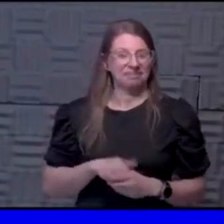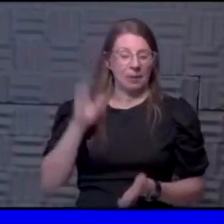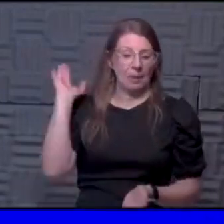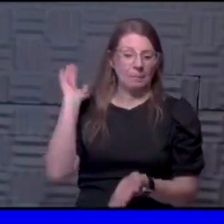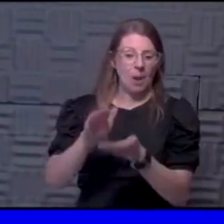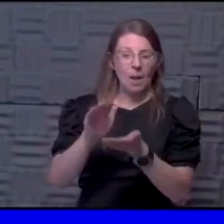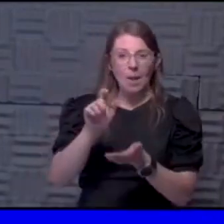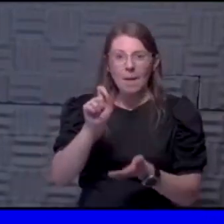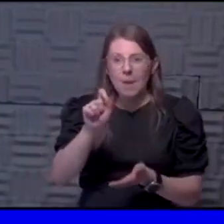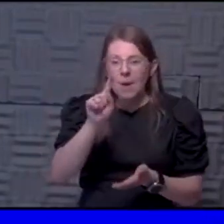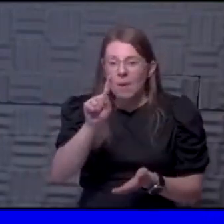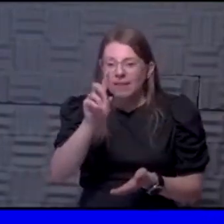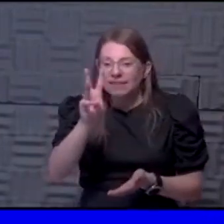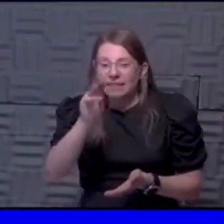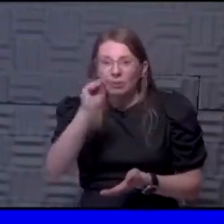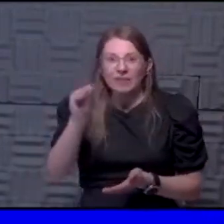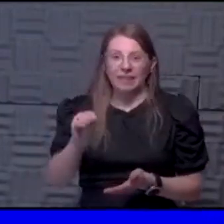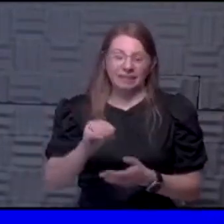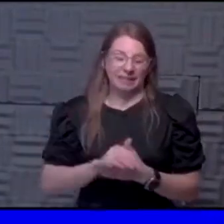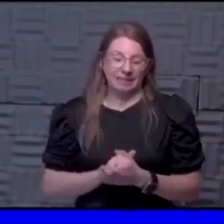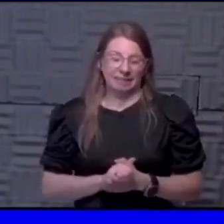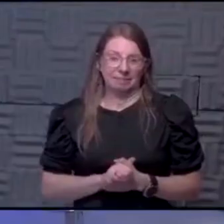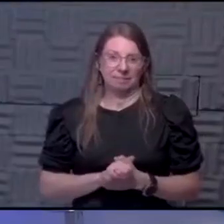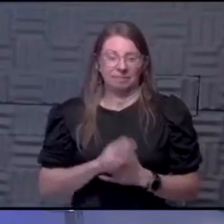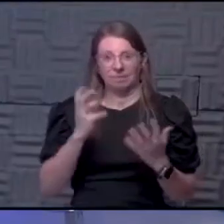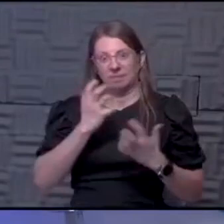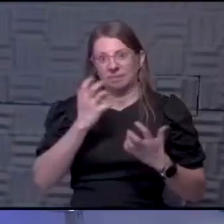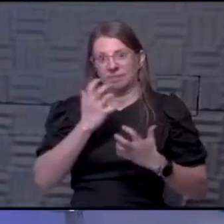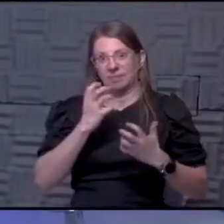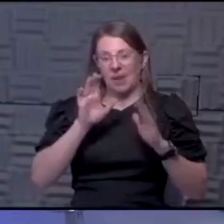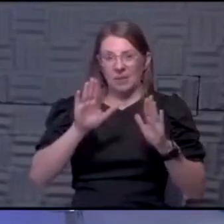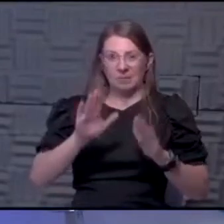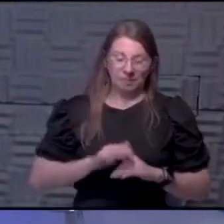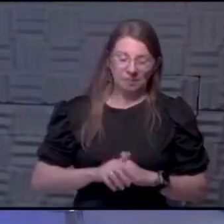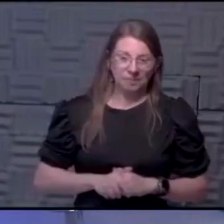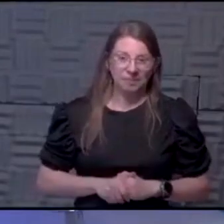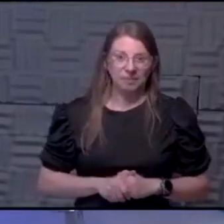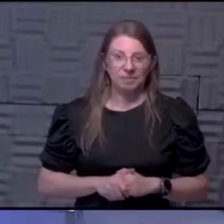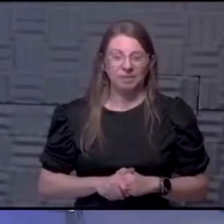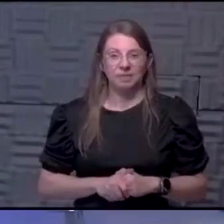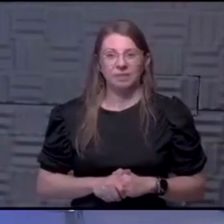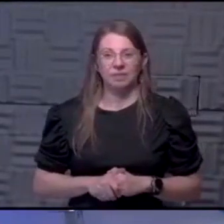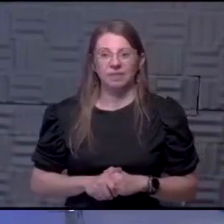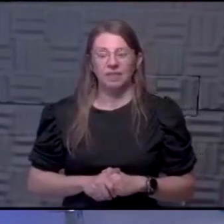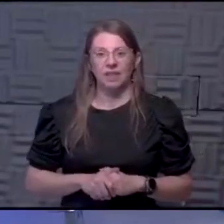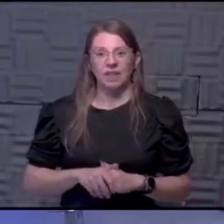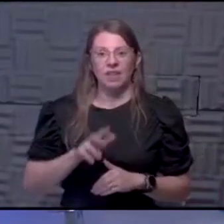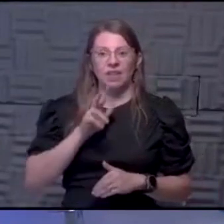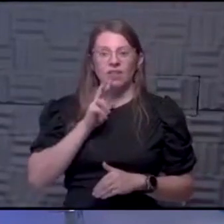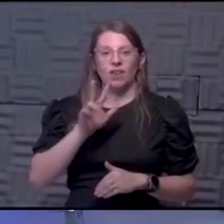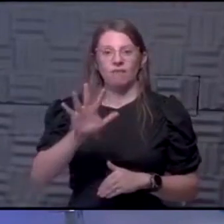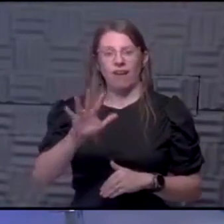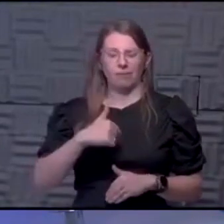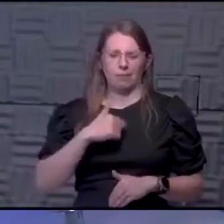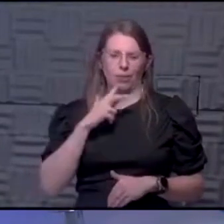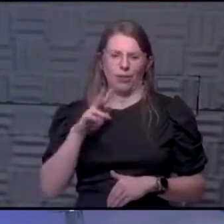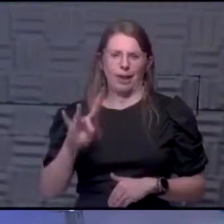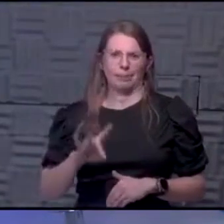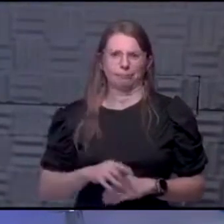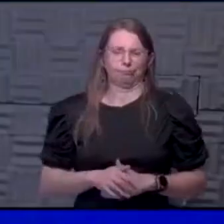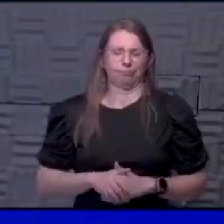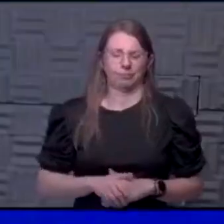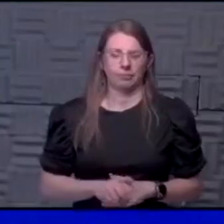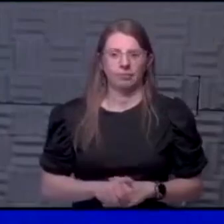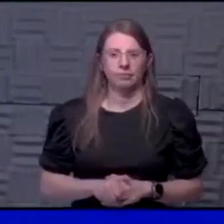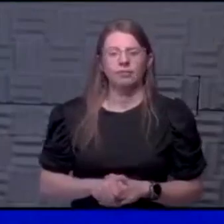good. 0.16% of those testings. Wow, that's awesome. 35, then I'm 38. All right,